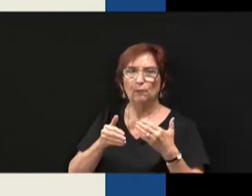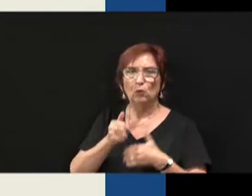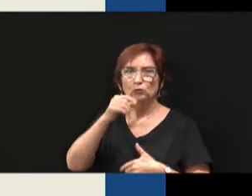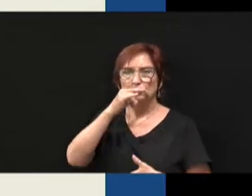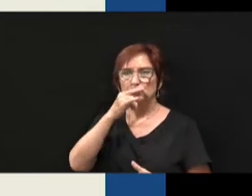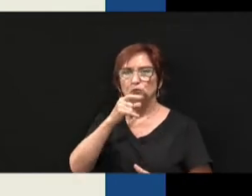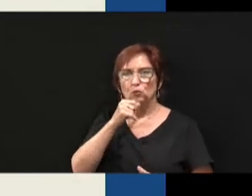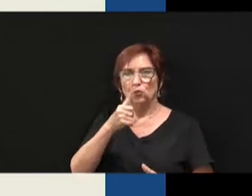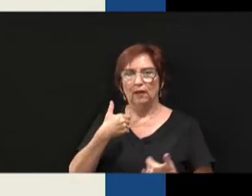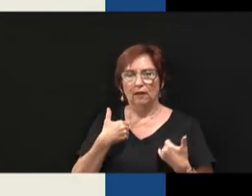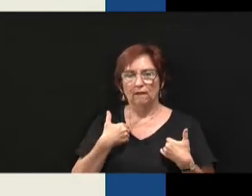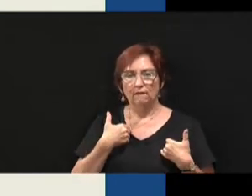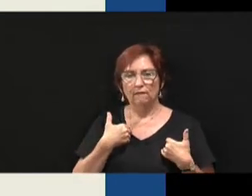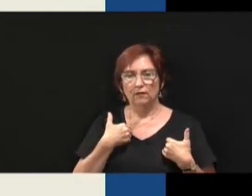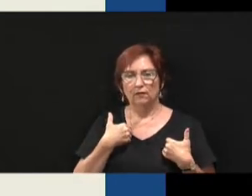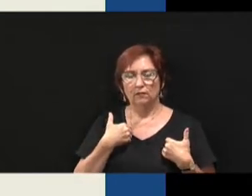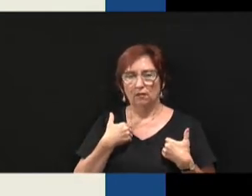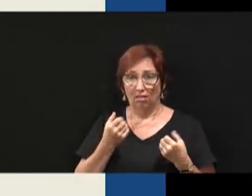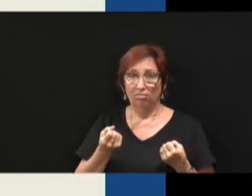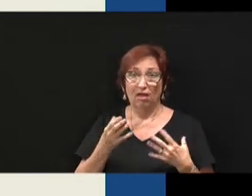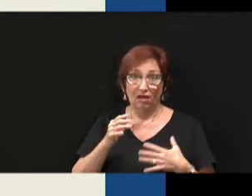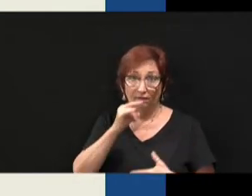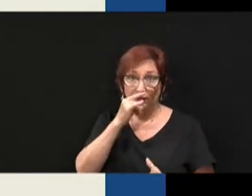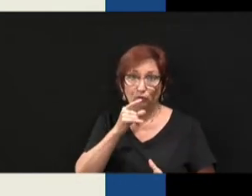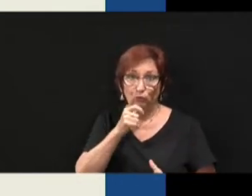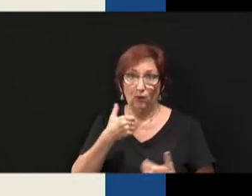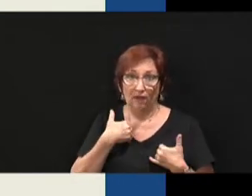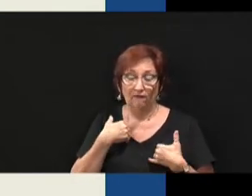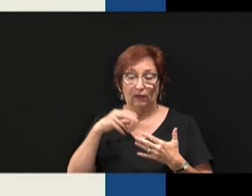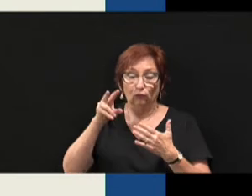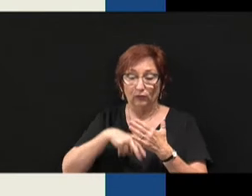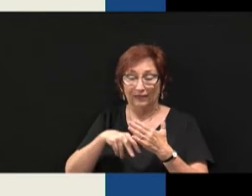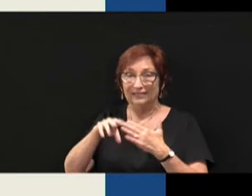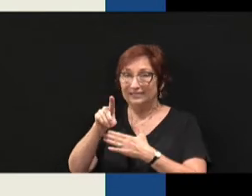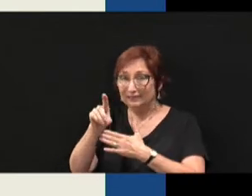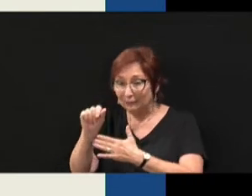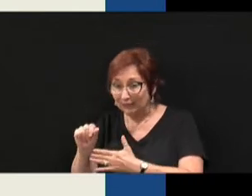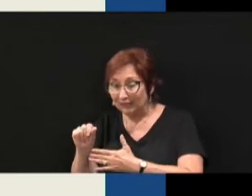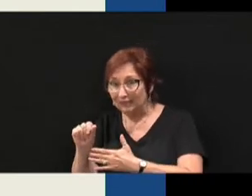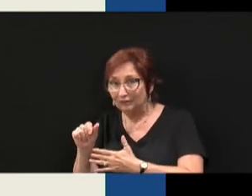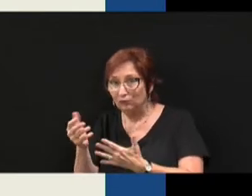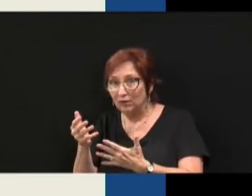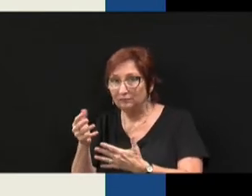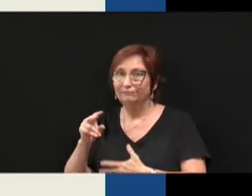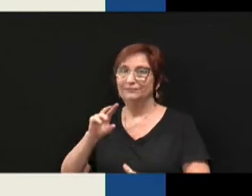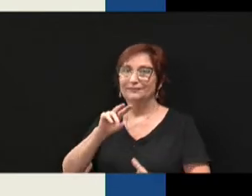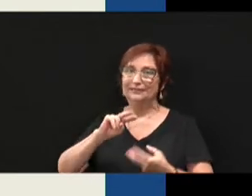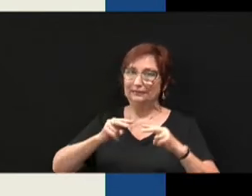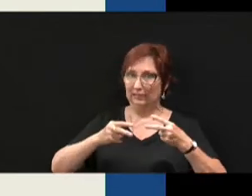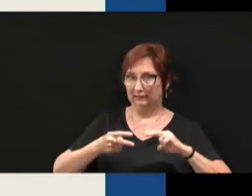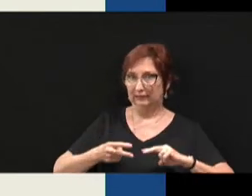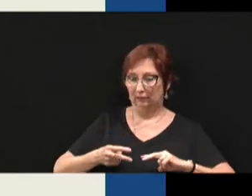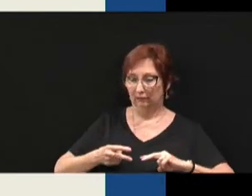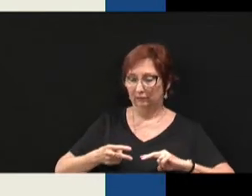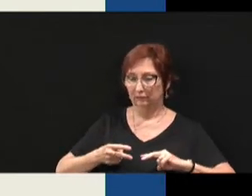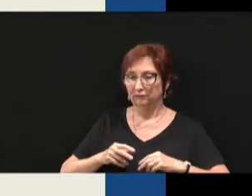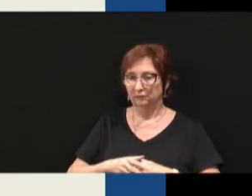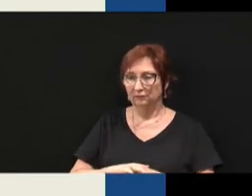have a great majority of kids who have a reading disability, it's dyslexia. And